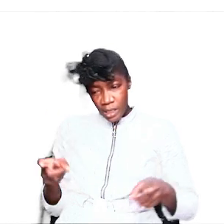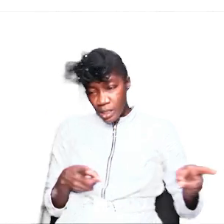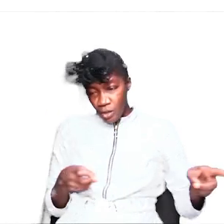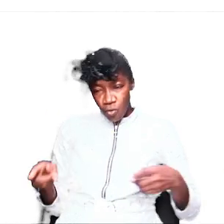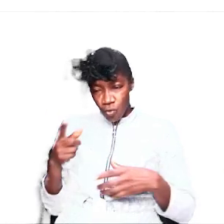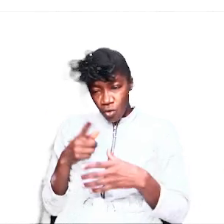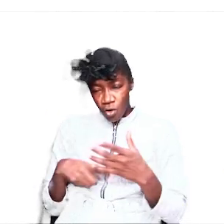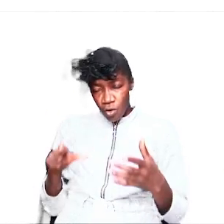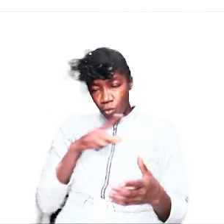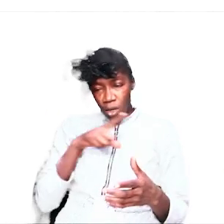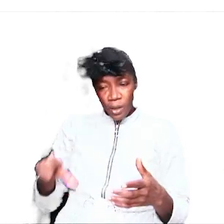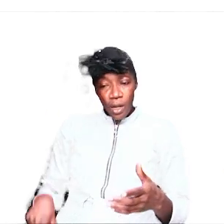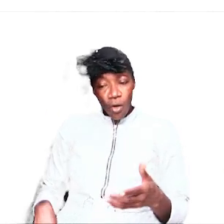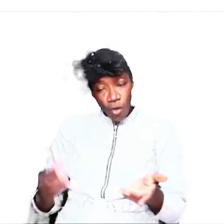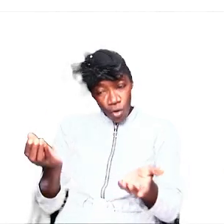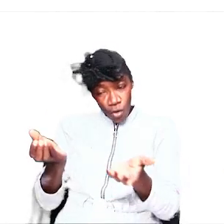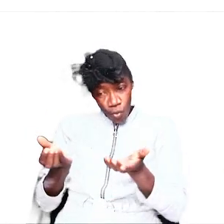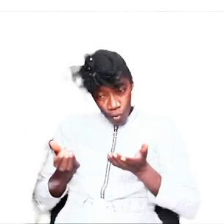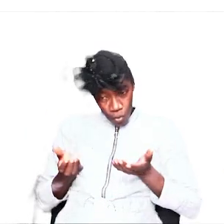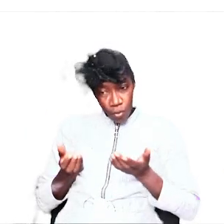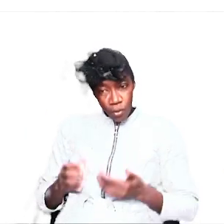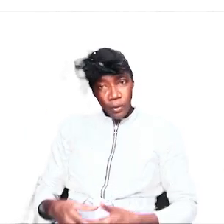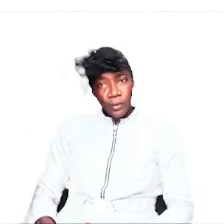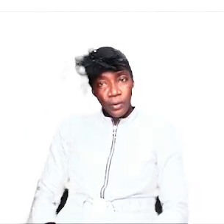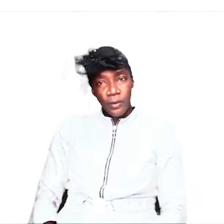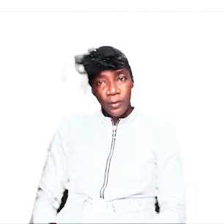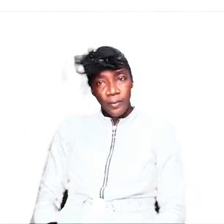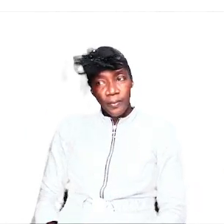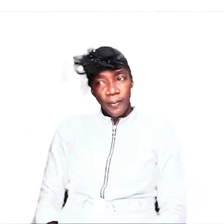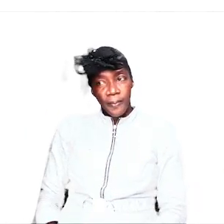the Lord requires.